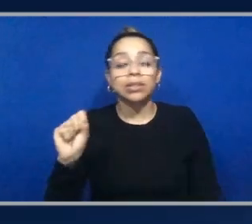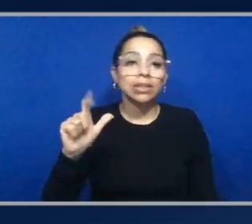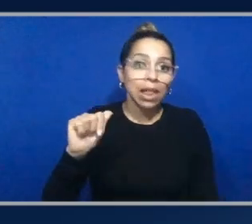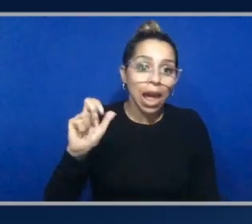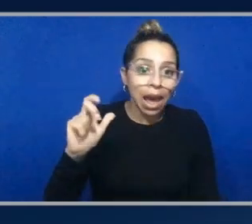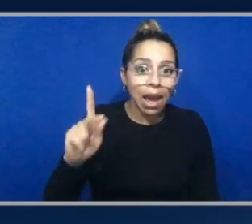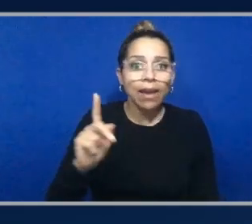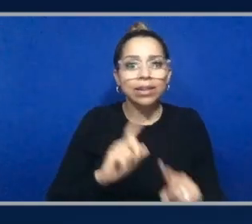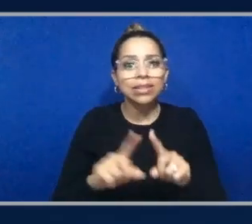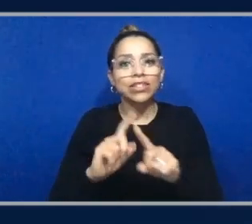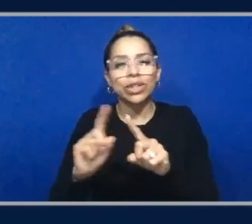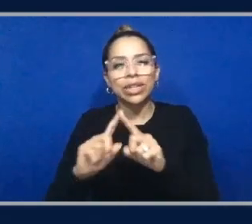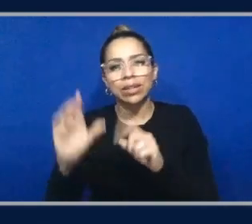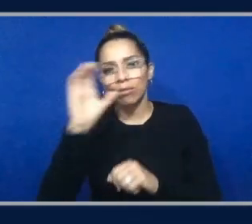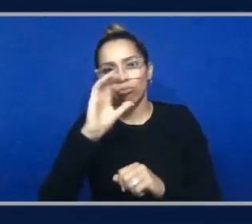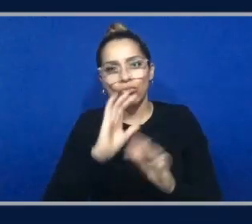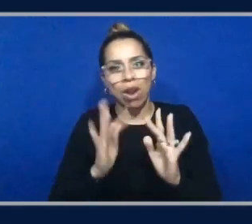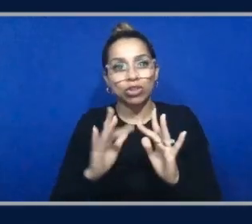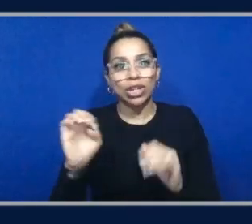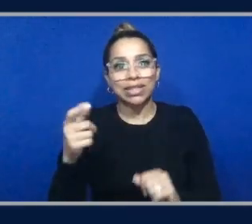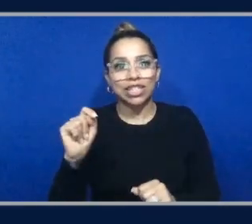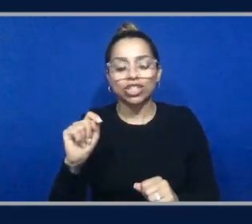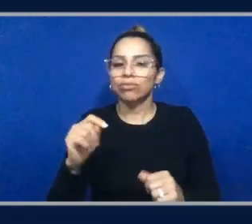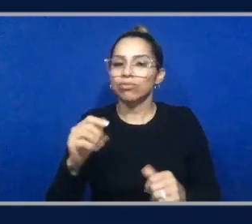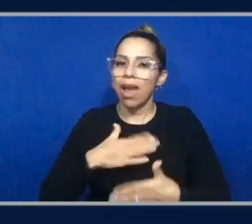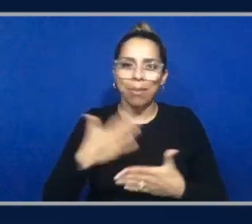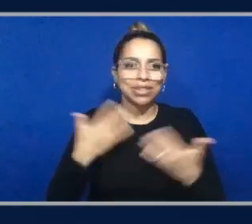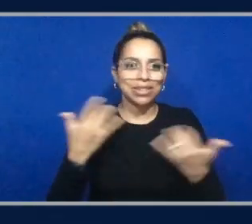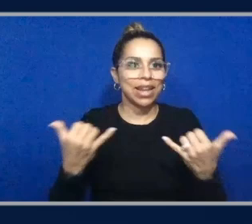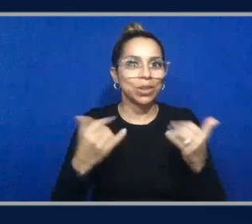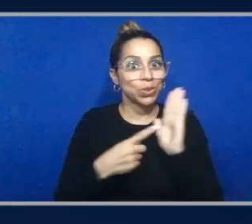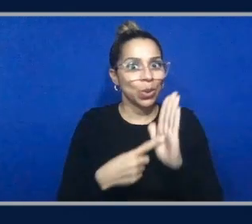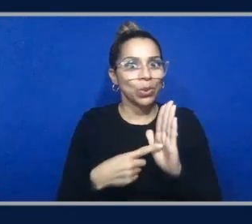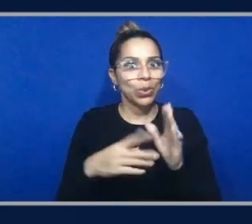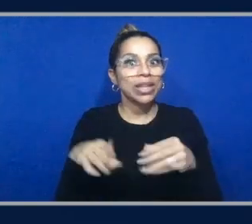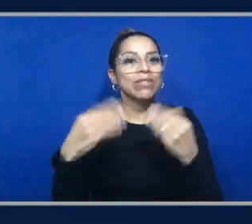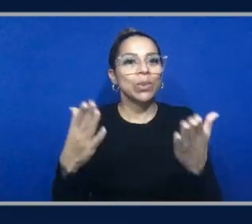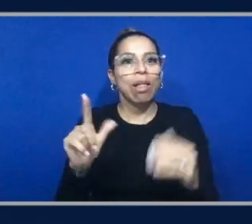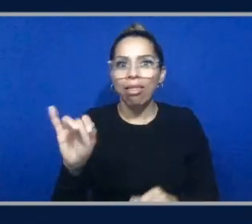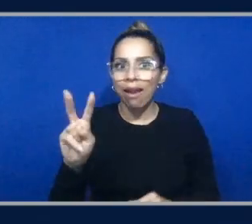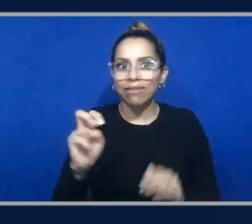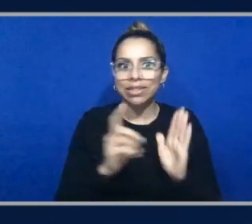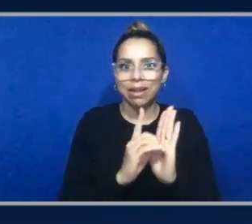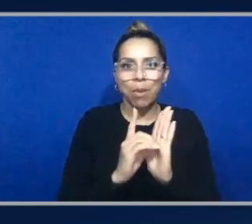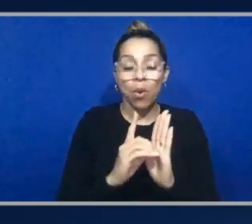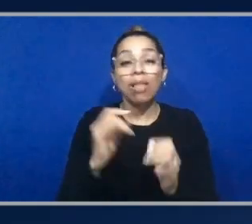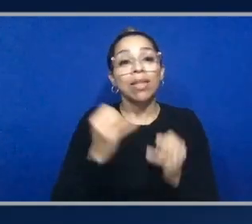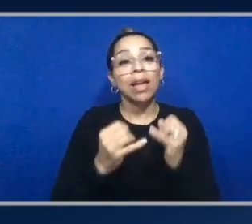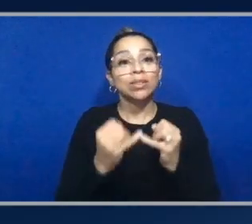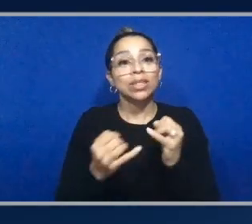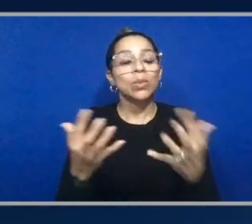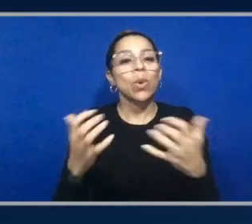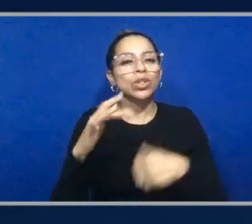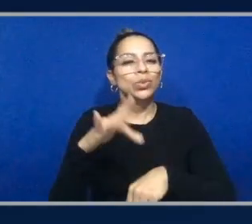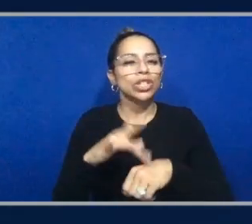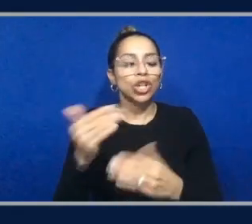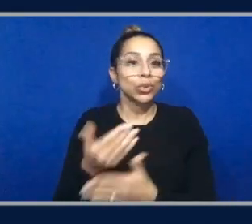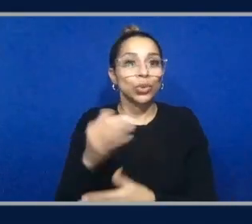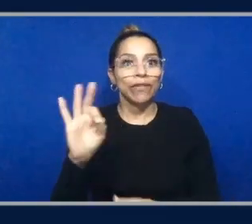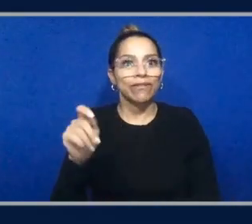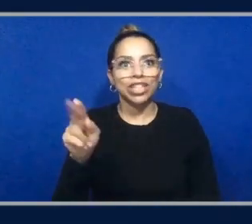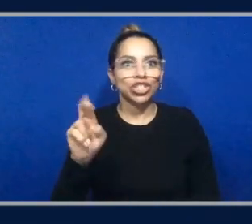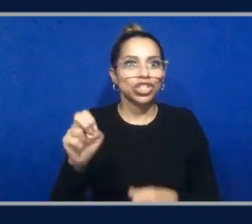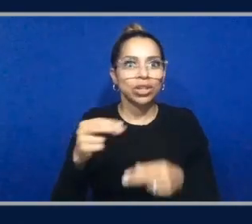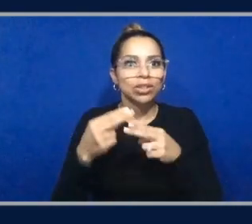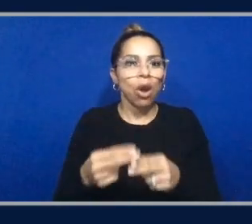happy to kind of walk through that today as well as give a live demo. Okay. And then lastly, we also wanted to touch on a brand new feature called Visual